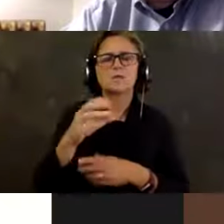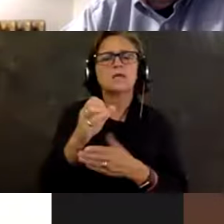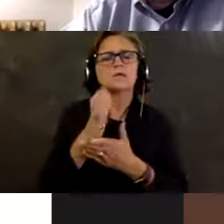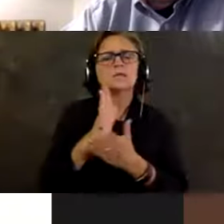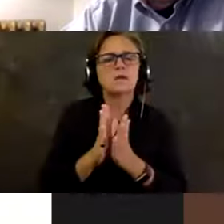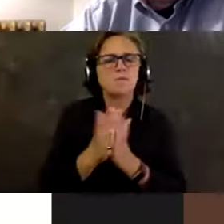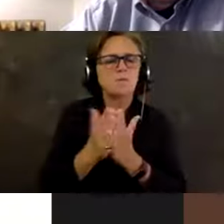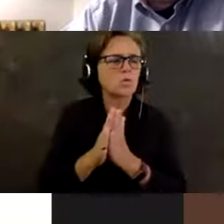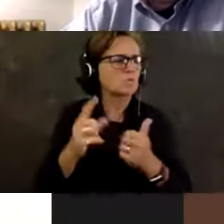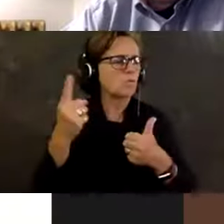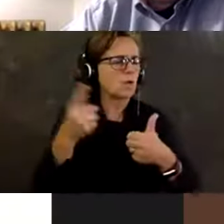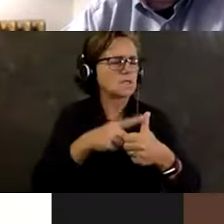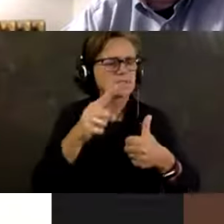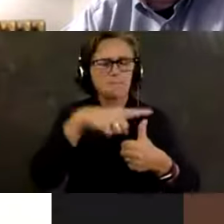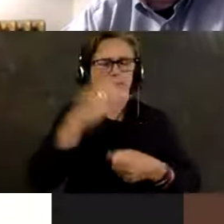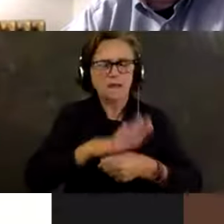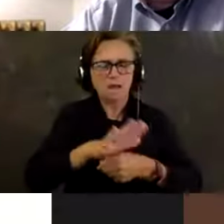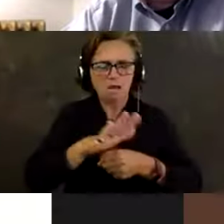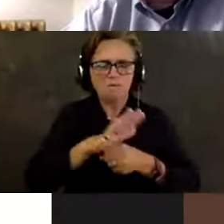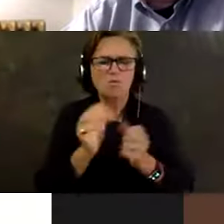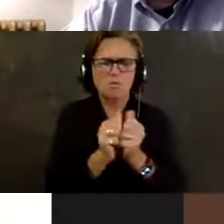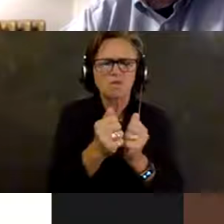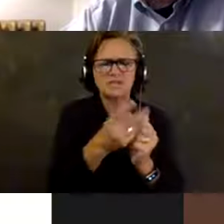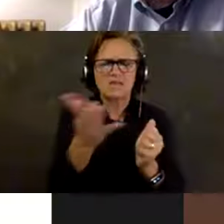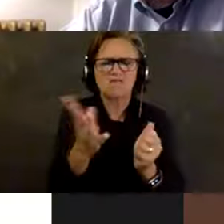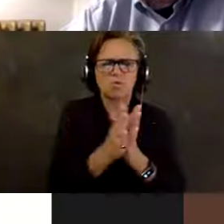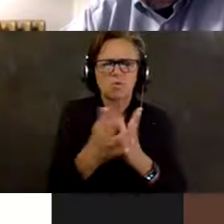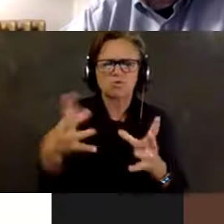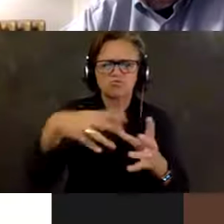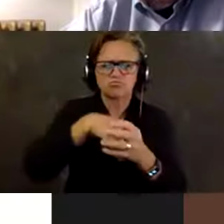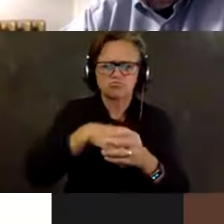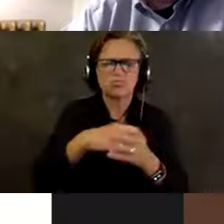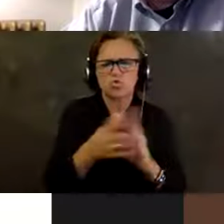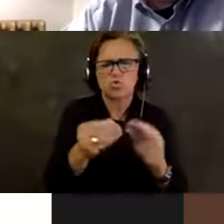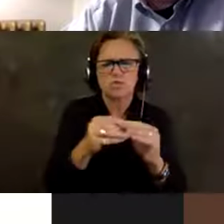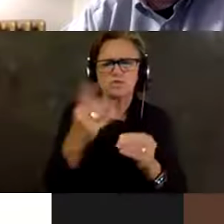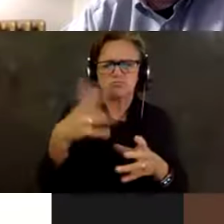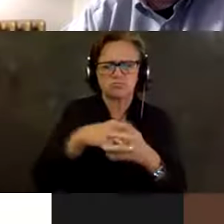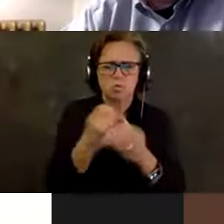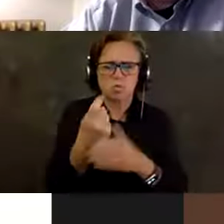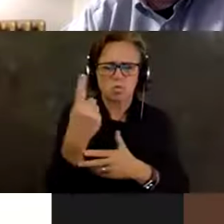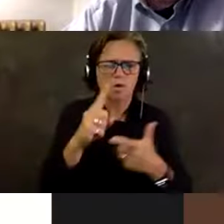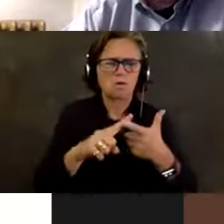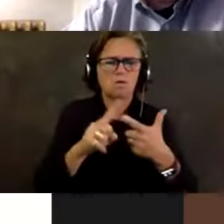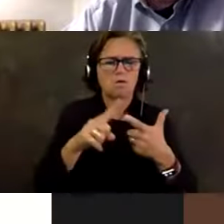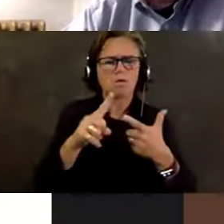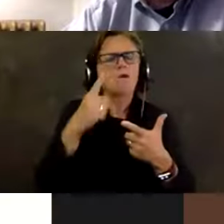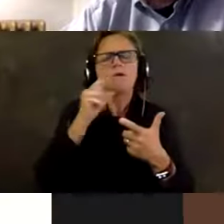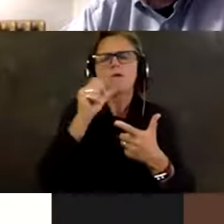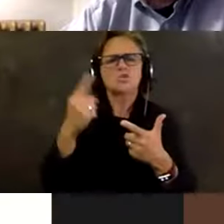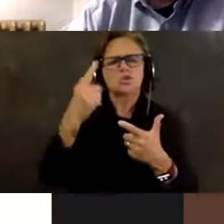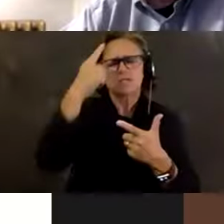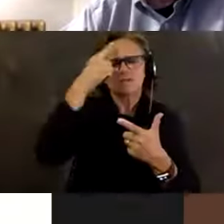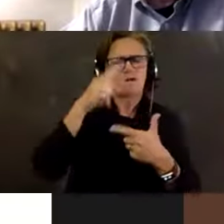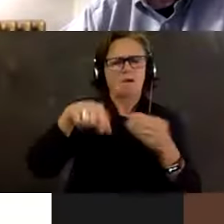Black Enough for African American, and not even just solely Black families, but again, I know sometimes there are experiences